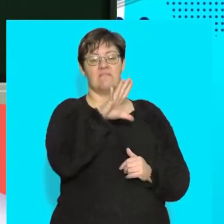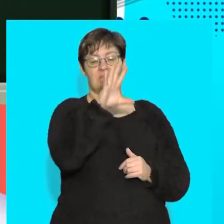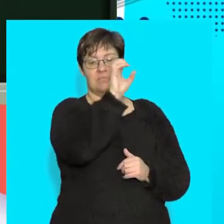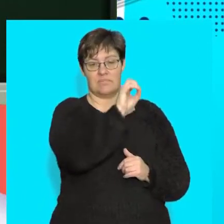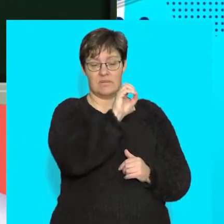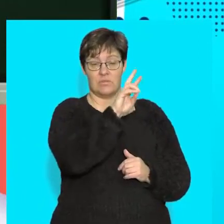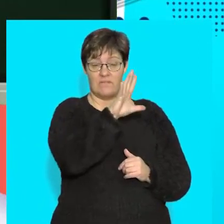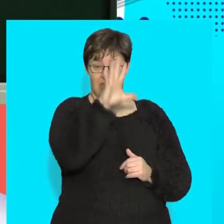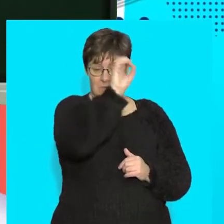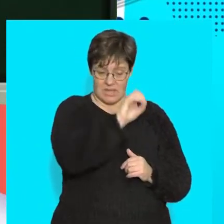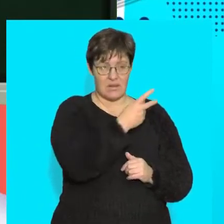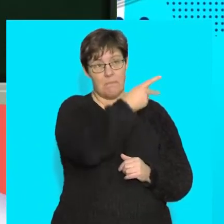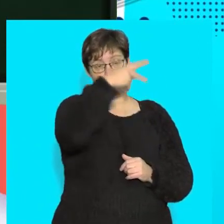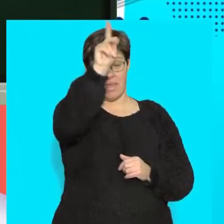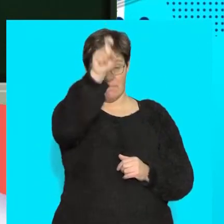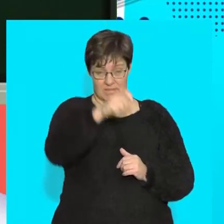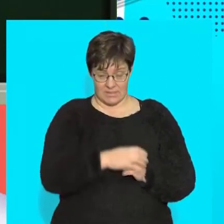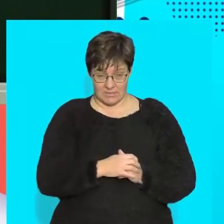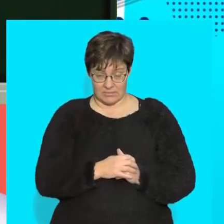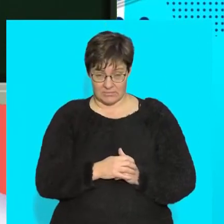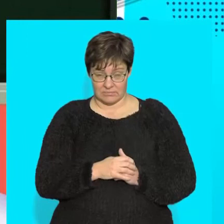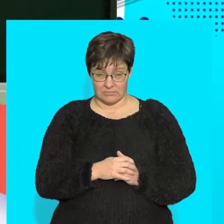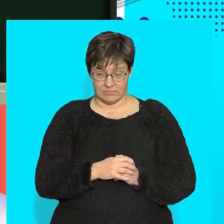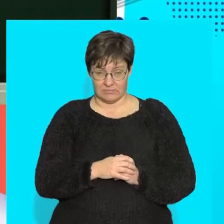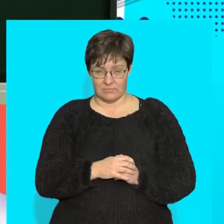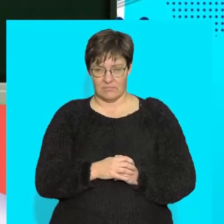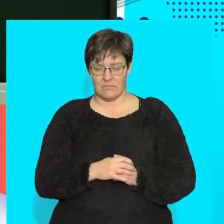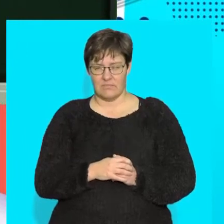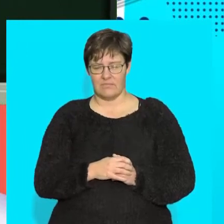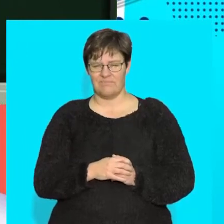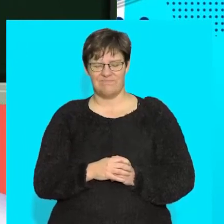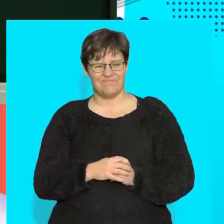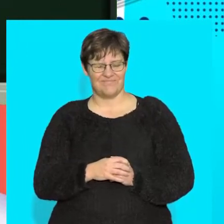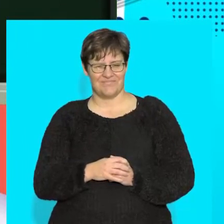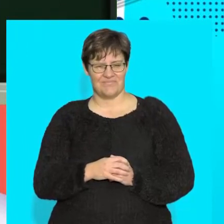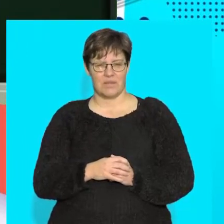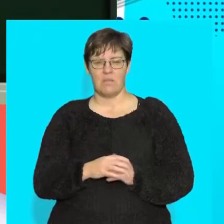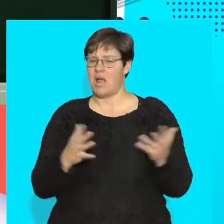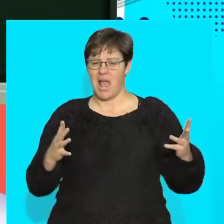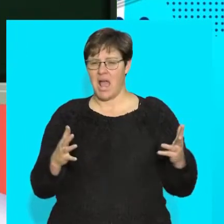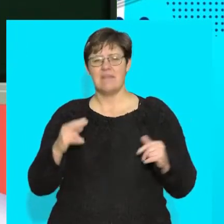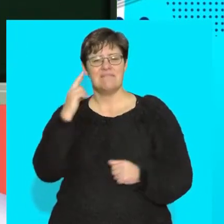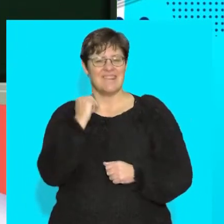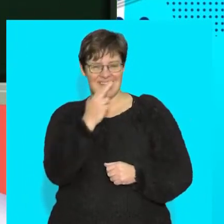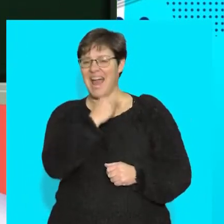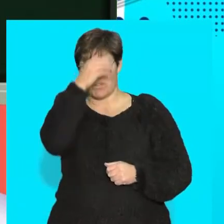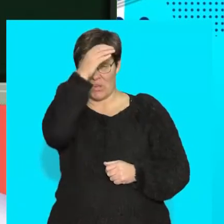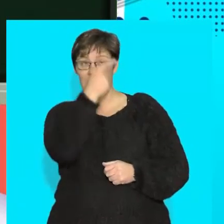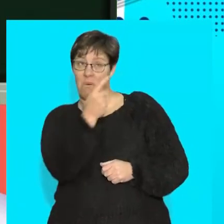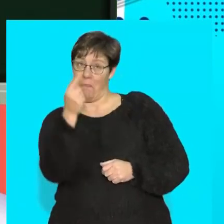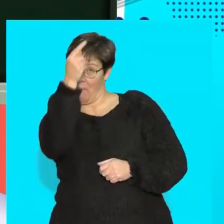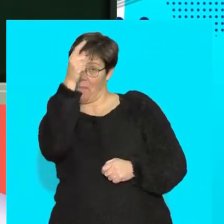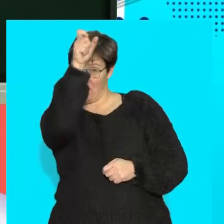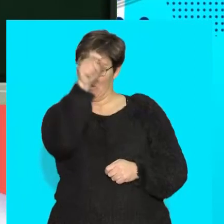to the recruiter, the initial recruiter, right? So it's a very nice concept. It's a very